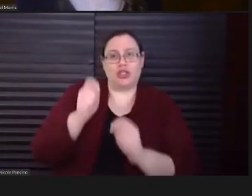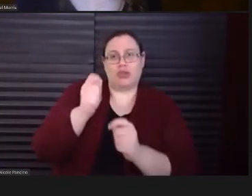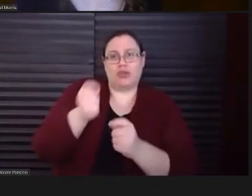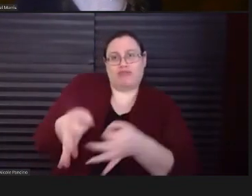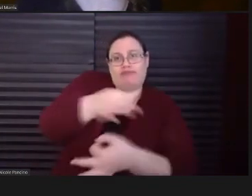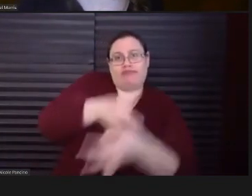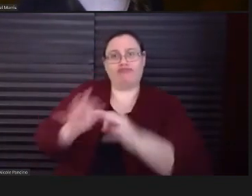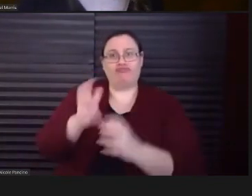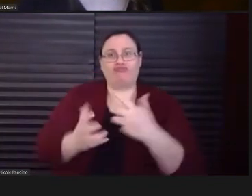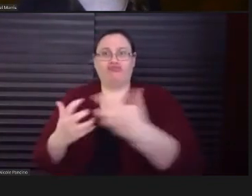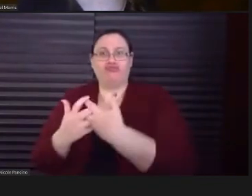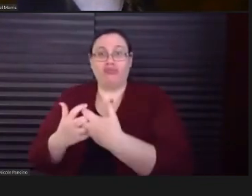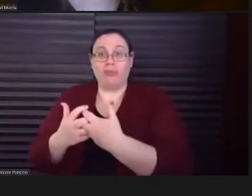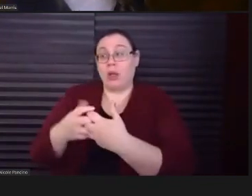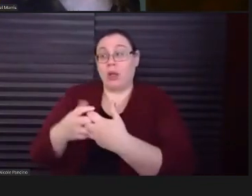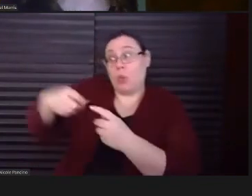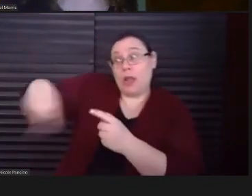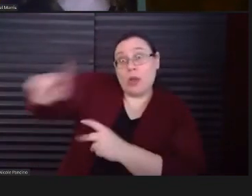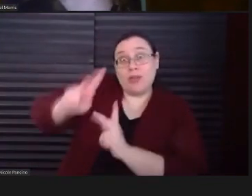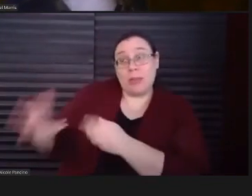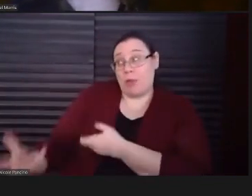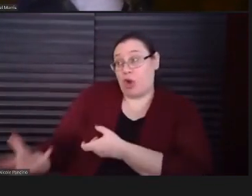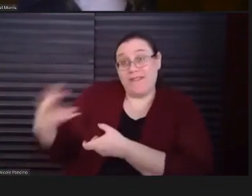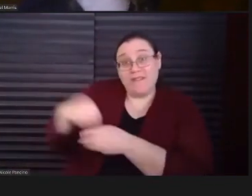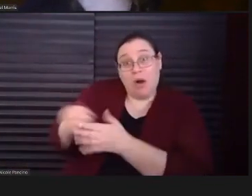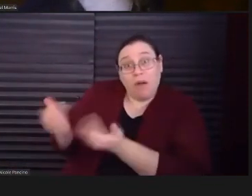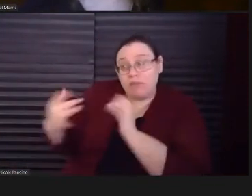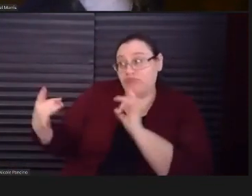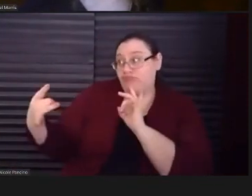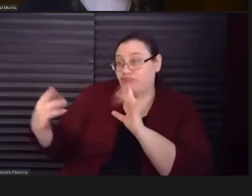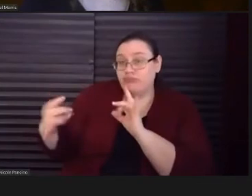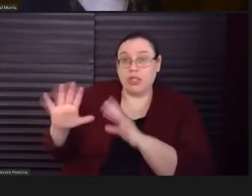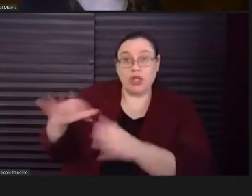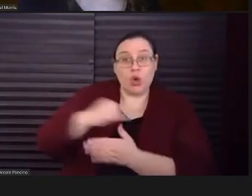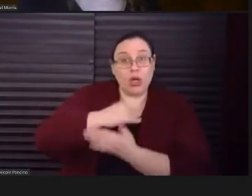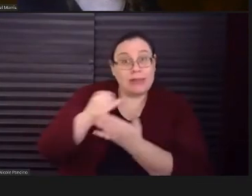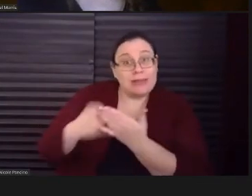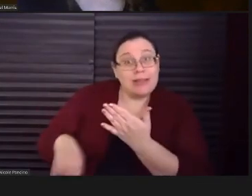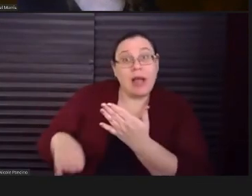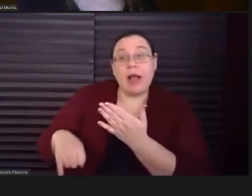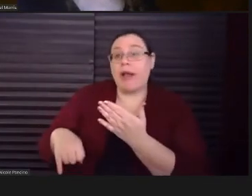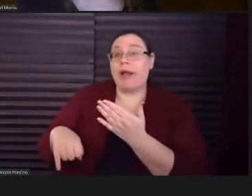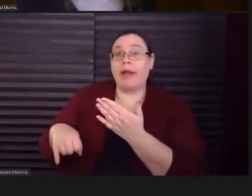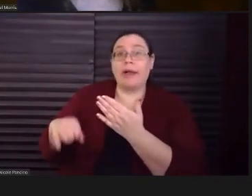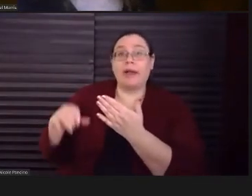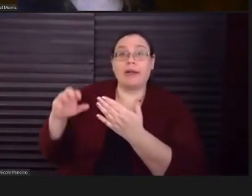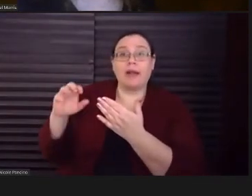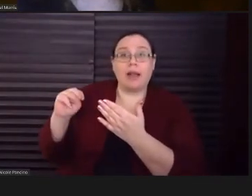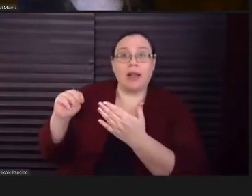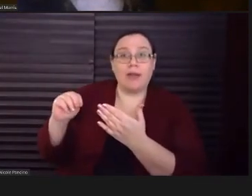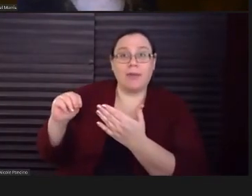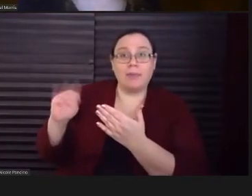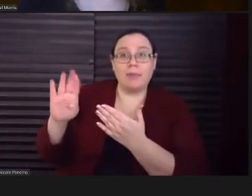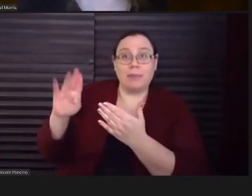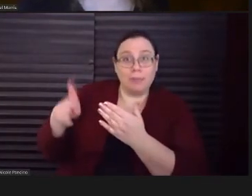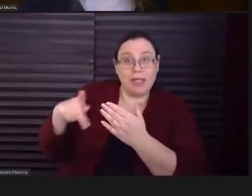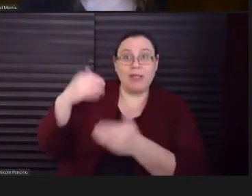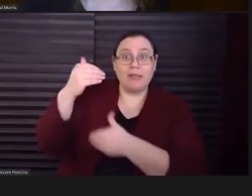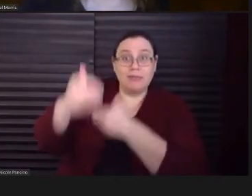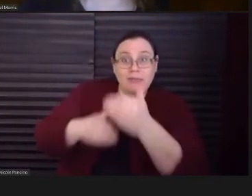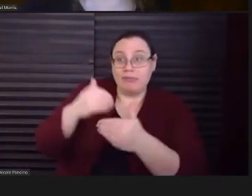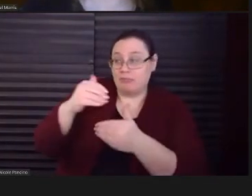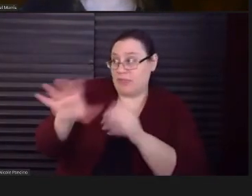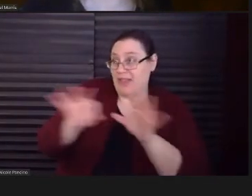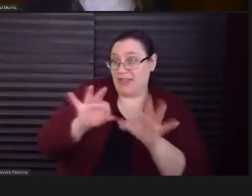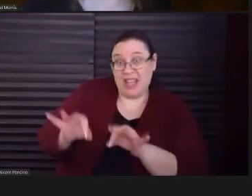you involve those people in providing input into the design and MVP selection process, you're going to end up with